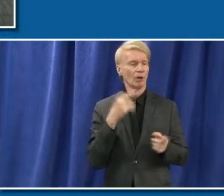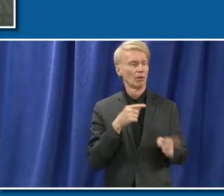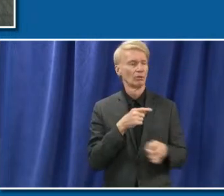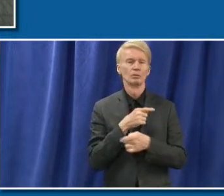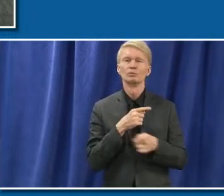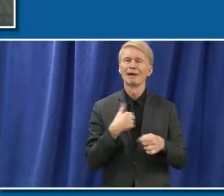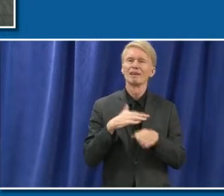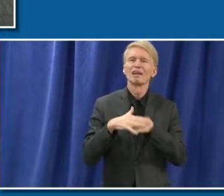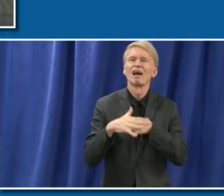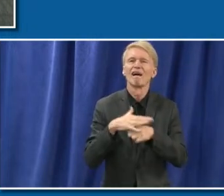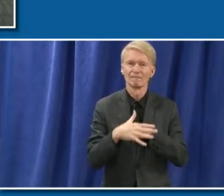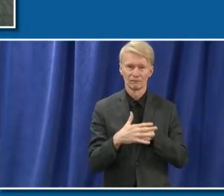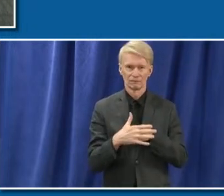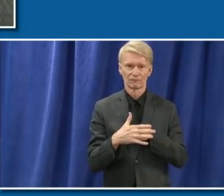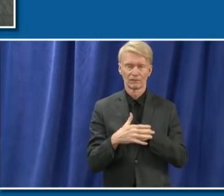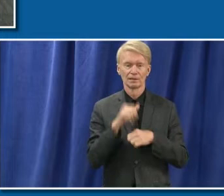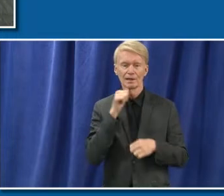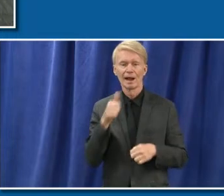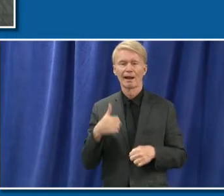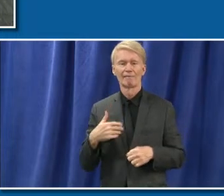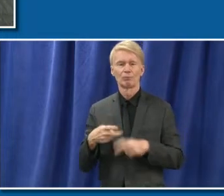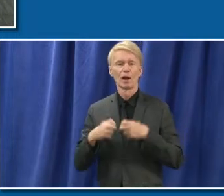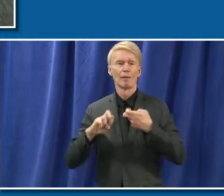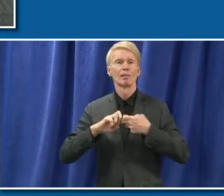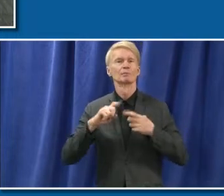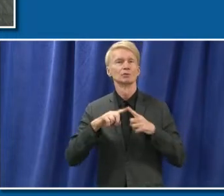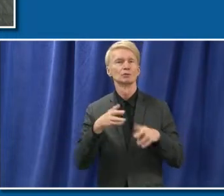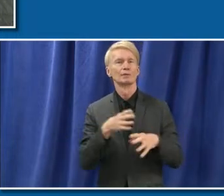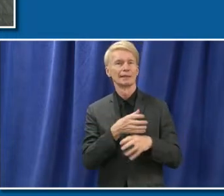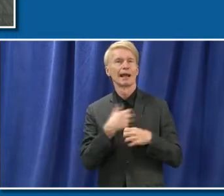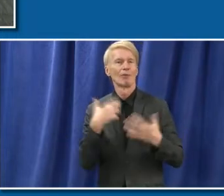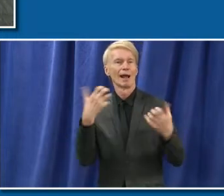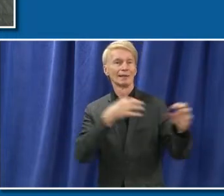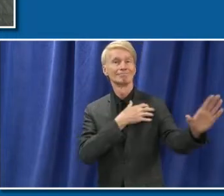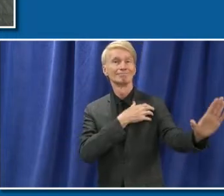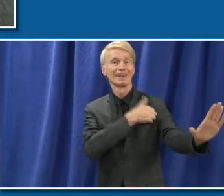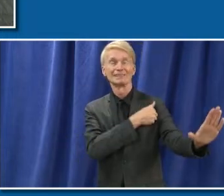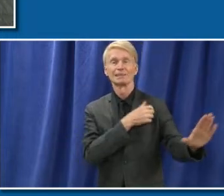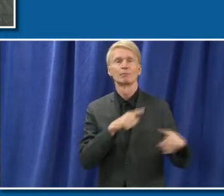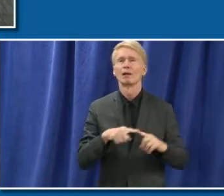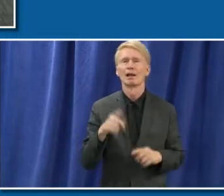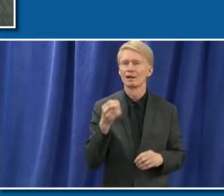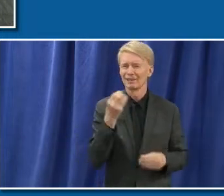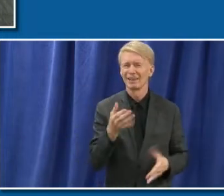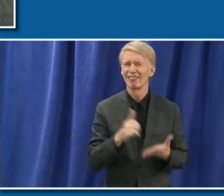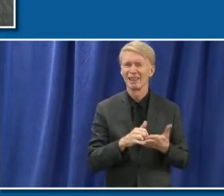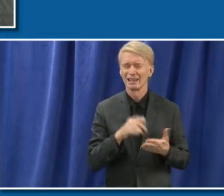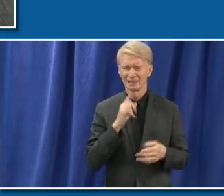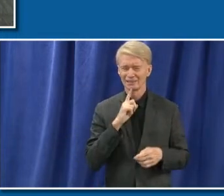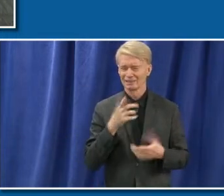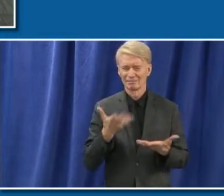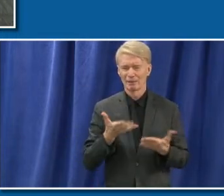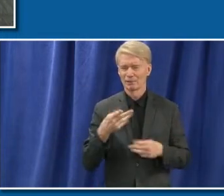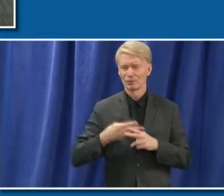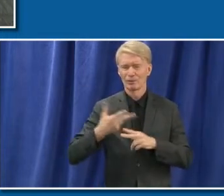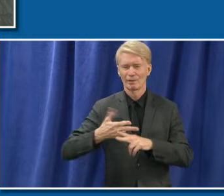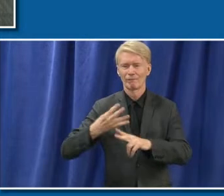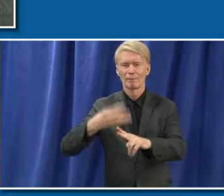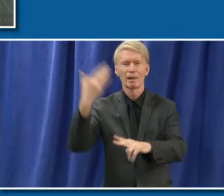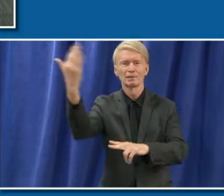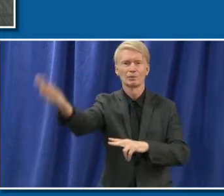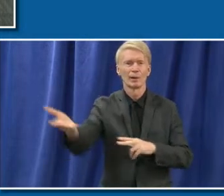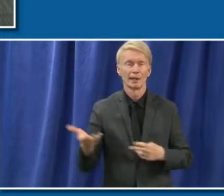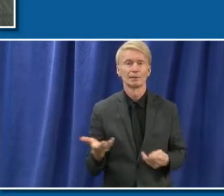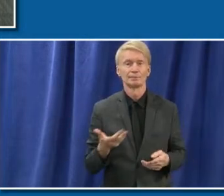widely available, that there are not barriers for people who want to get the vaccine. And that is months away, just to be perfectly honest with you. So I can tell